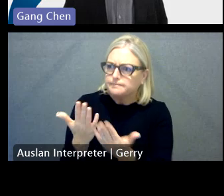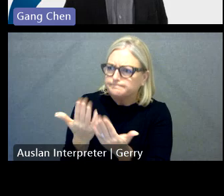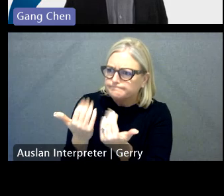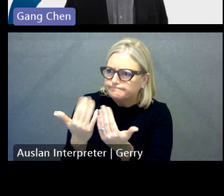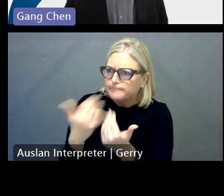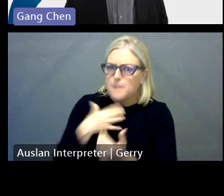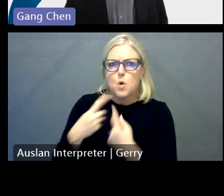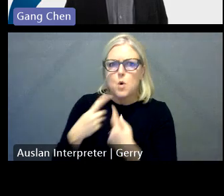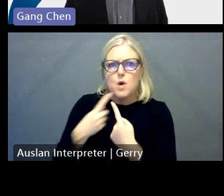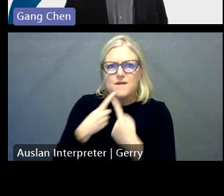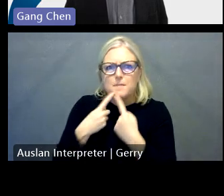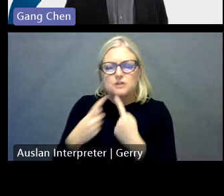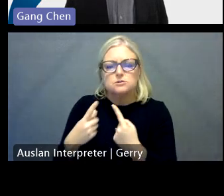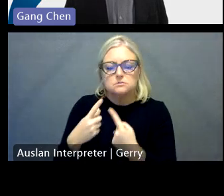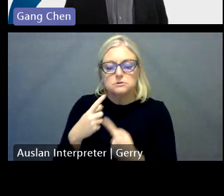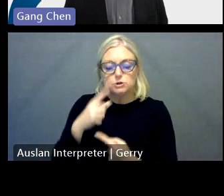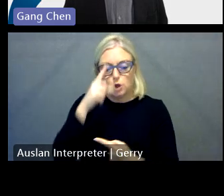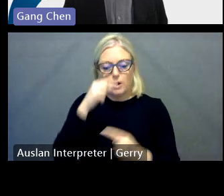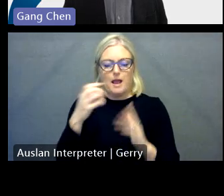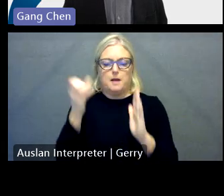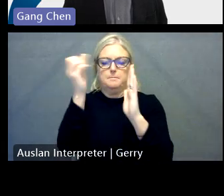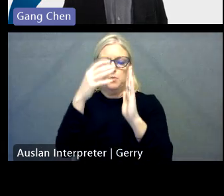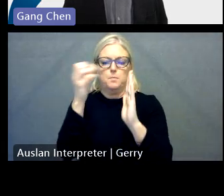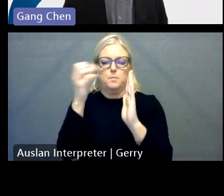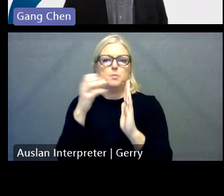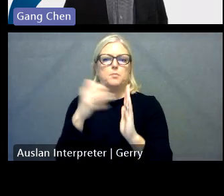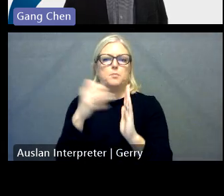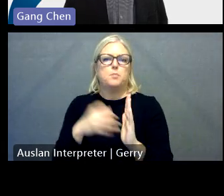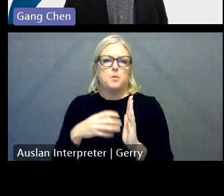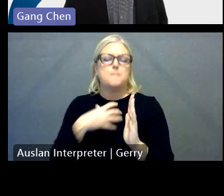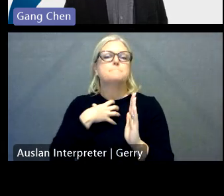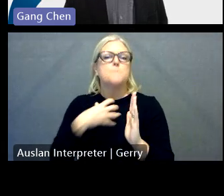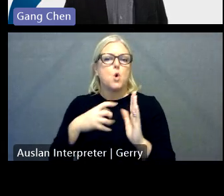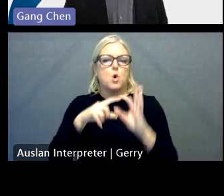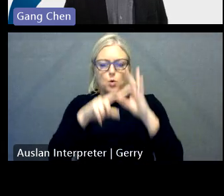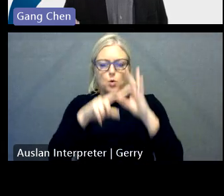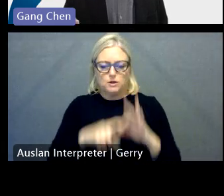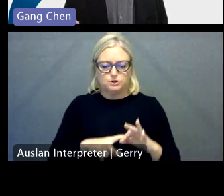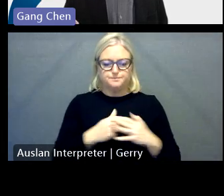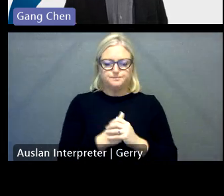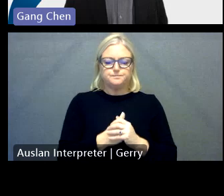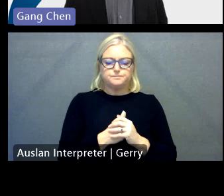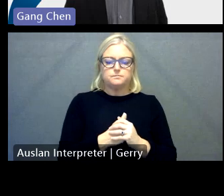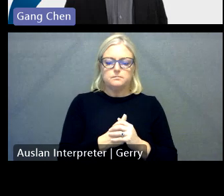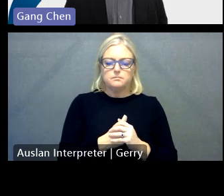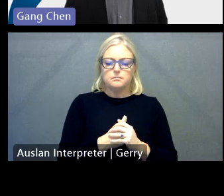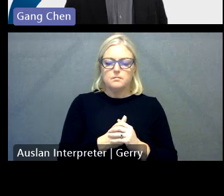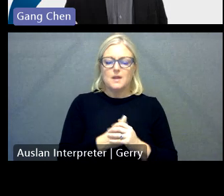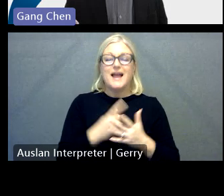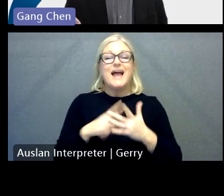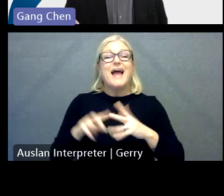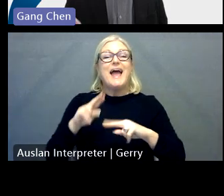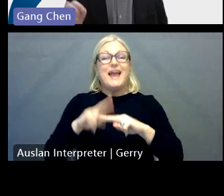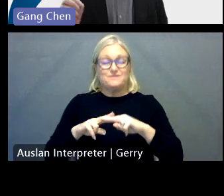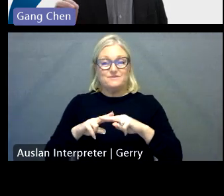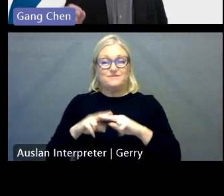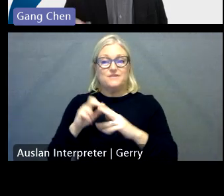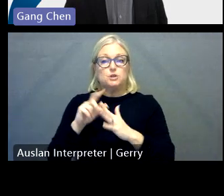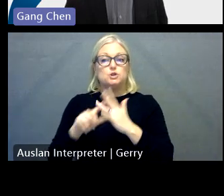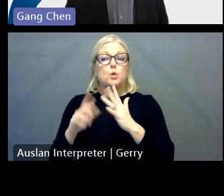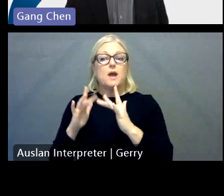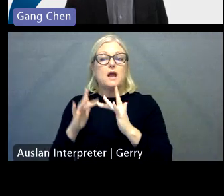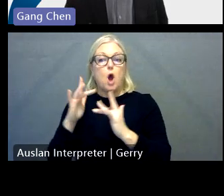present as a series of box in the questionnaire. If it's online survey, we can program that into this